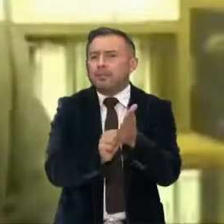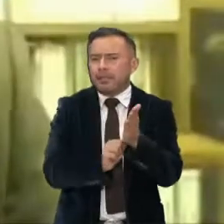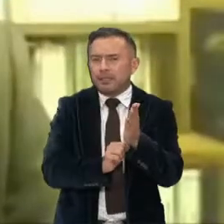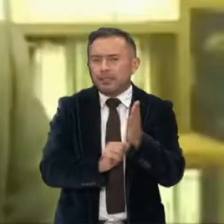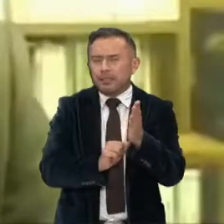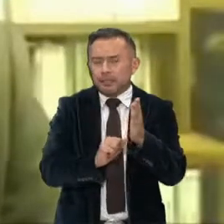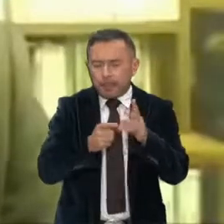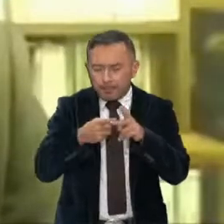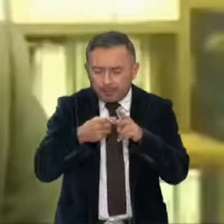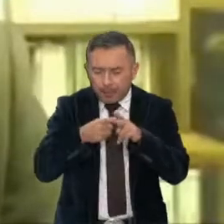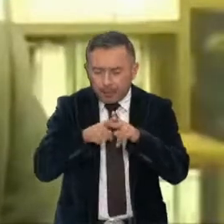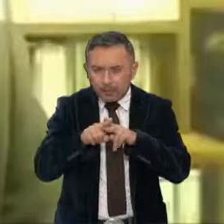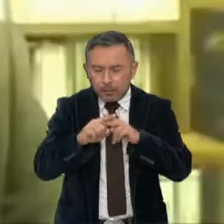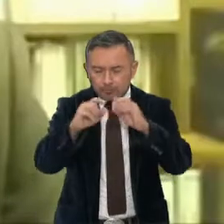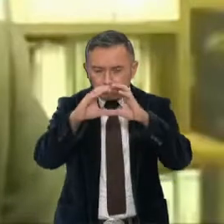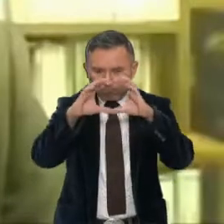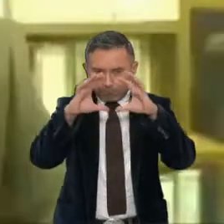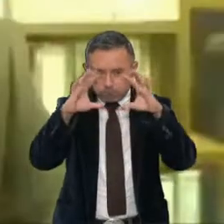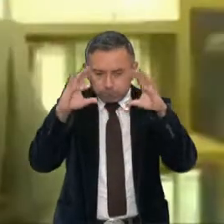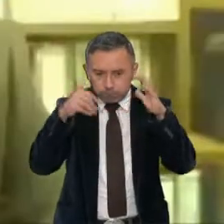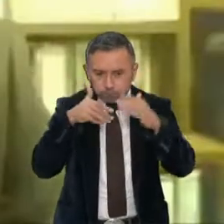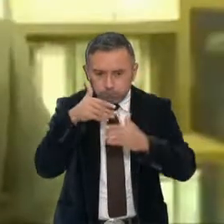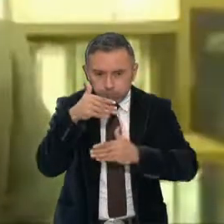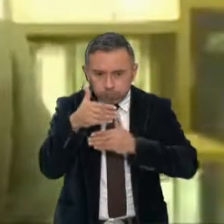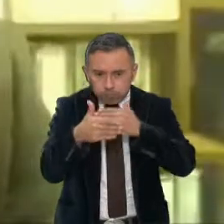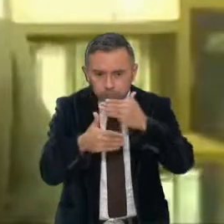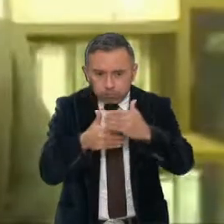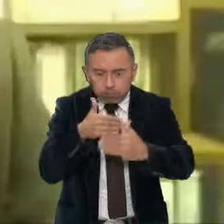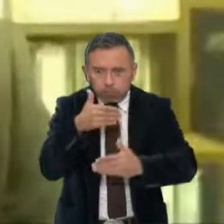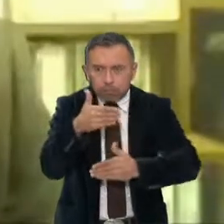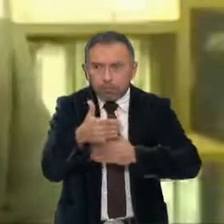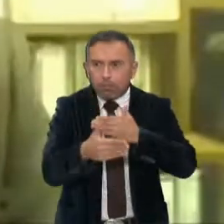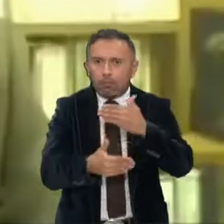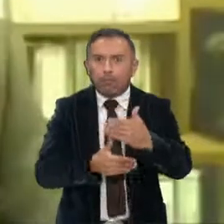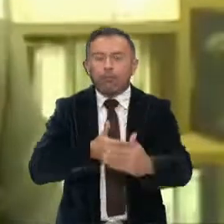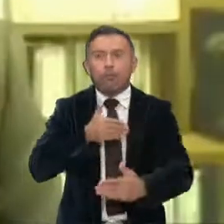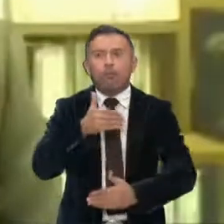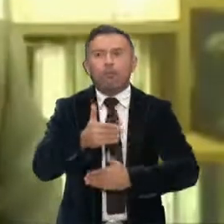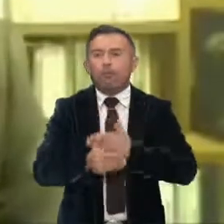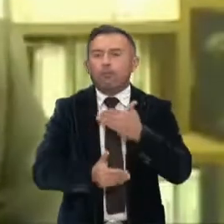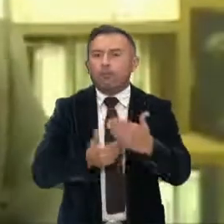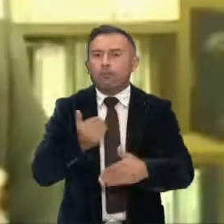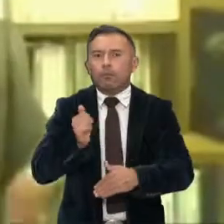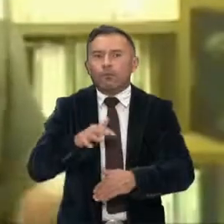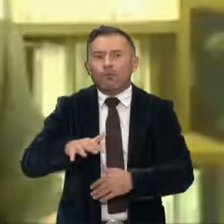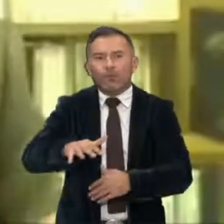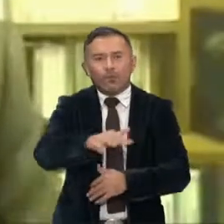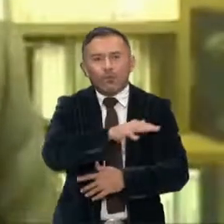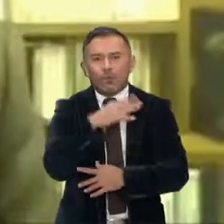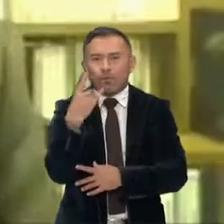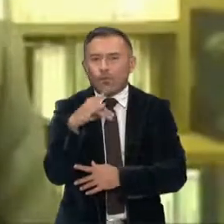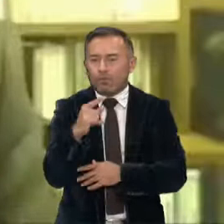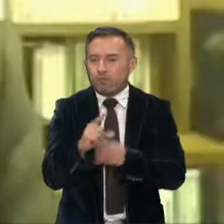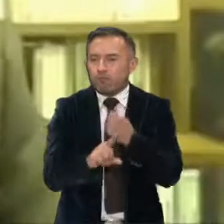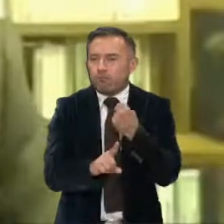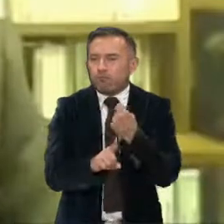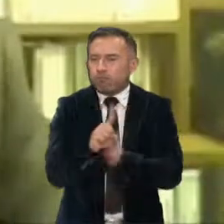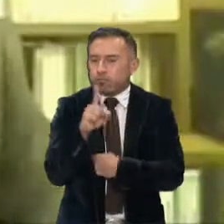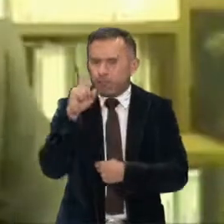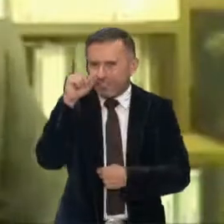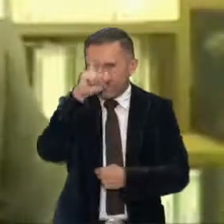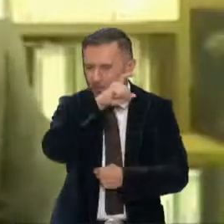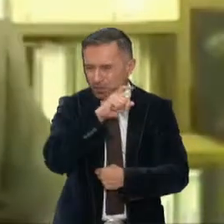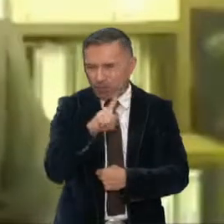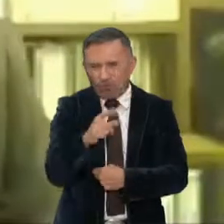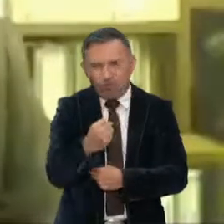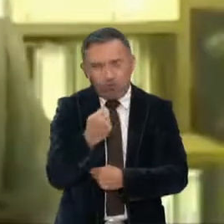of also 6 months where the country faced difficulties, very, very serious difficulties